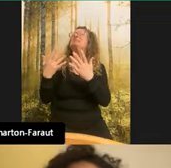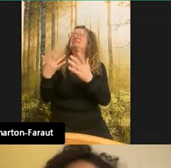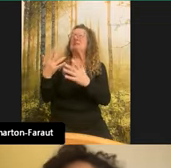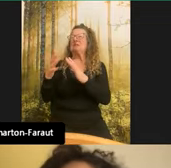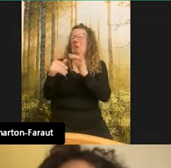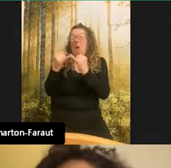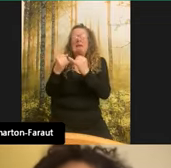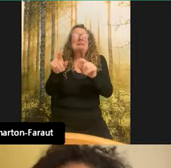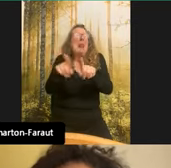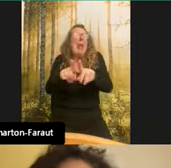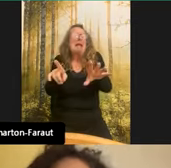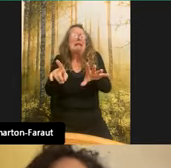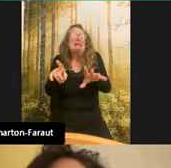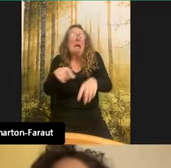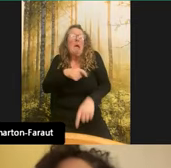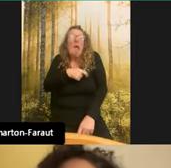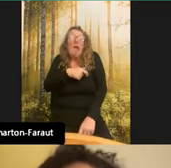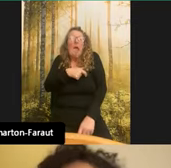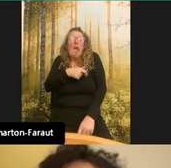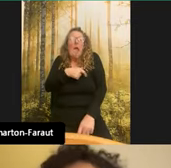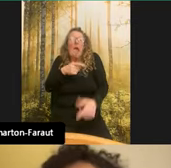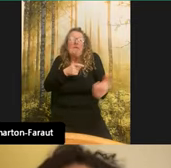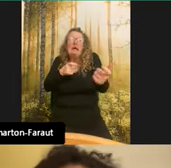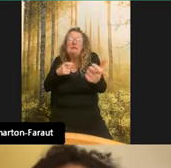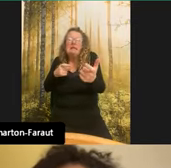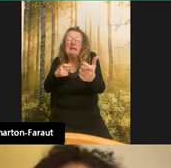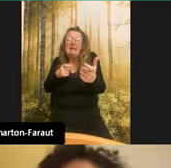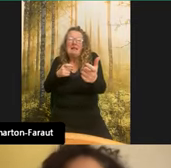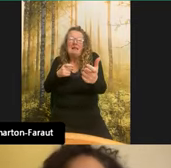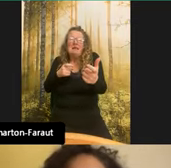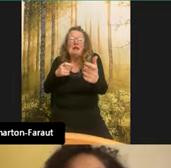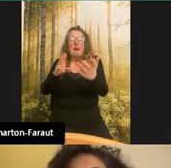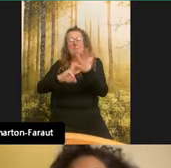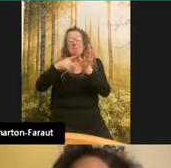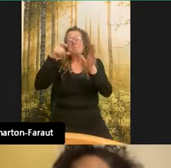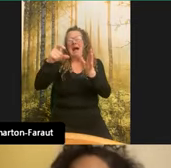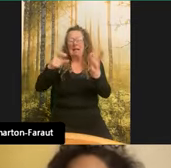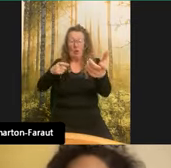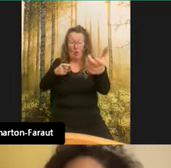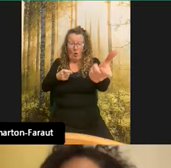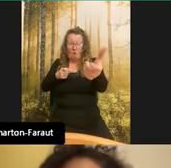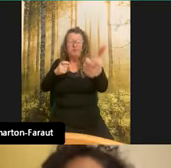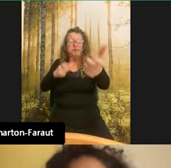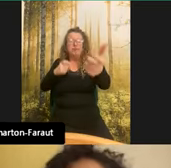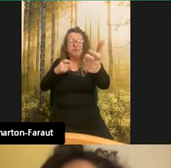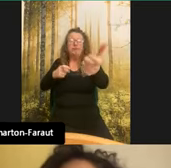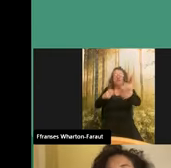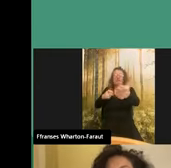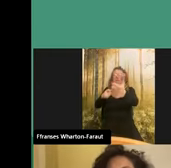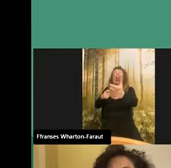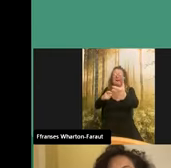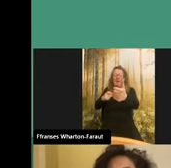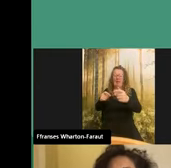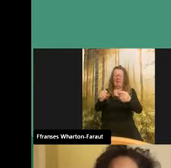that, for example, the MAC gun is this machine gun, a rapid action machine gun, which, so the British soldiers would form a square around